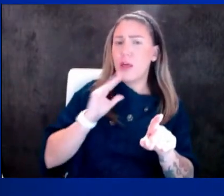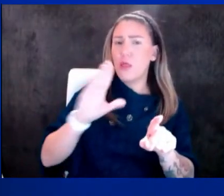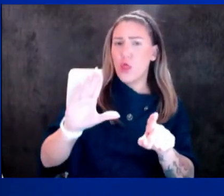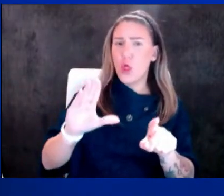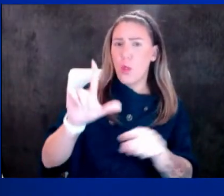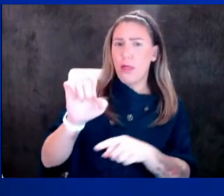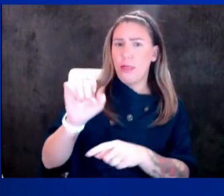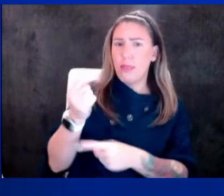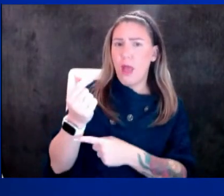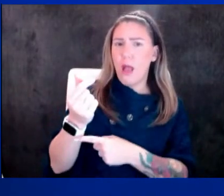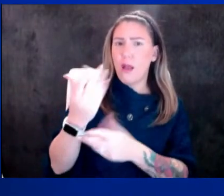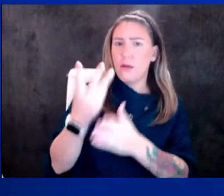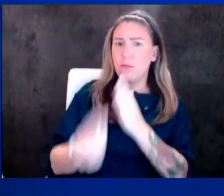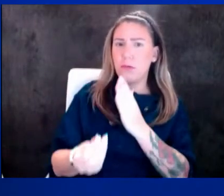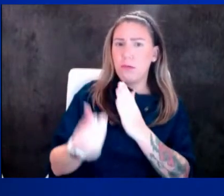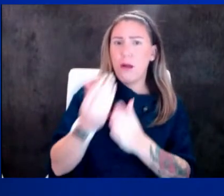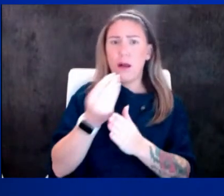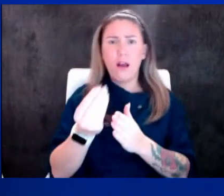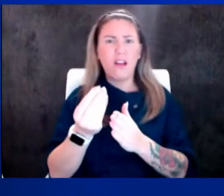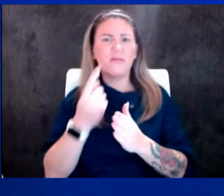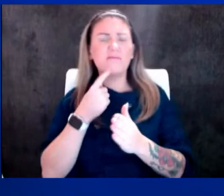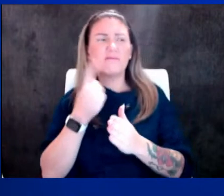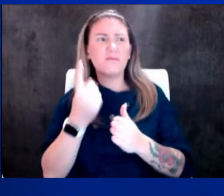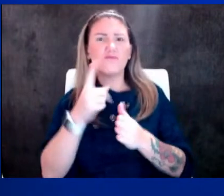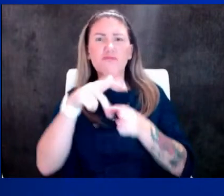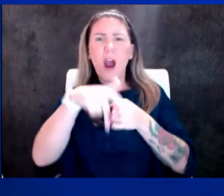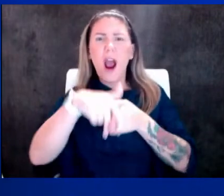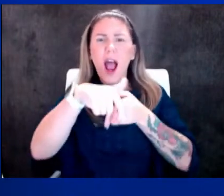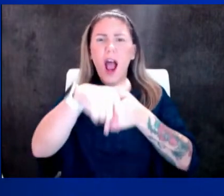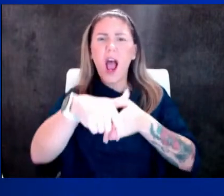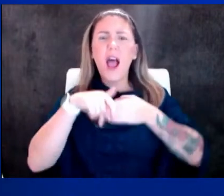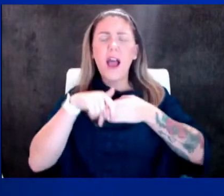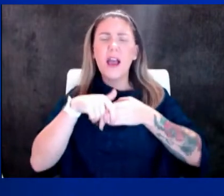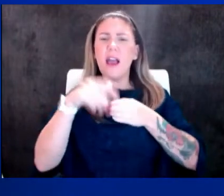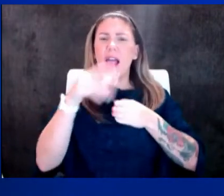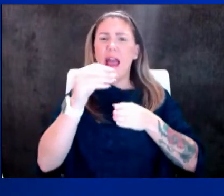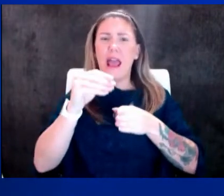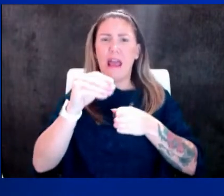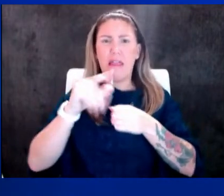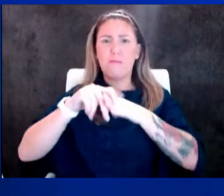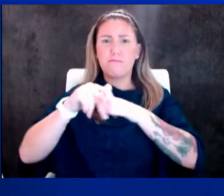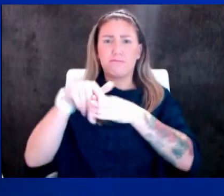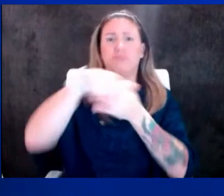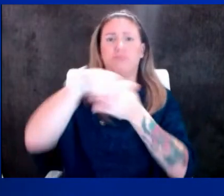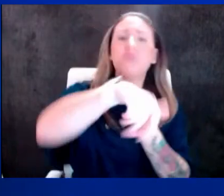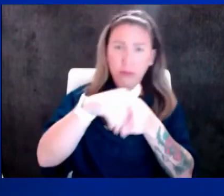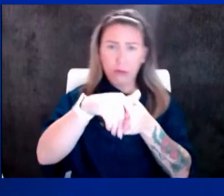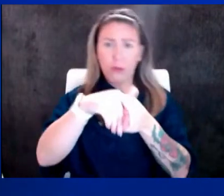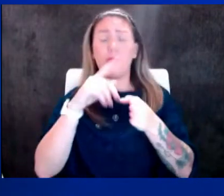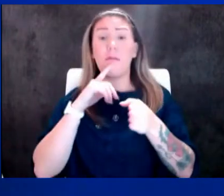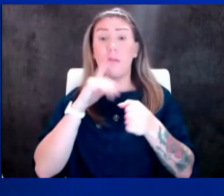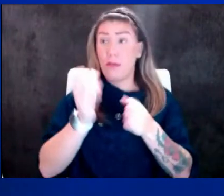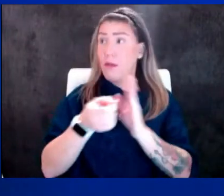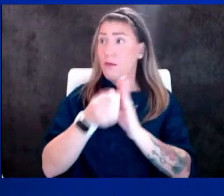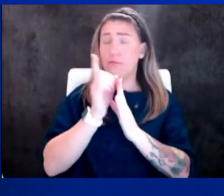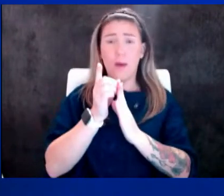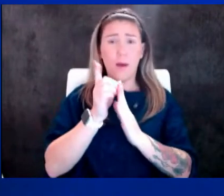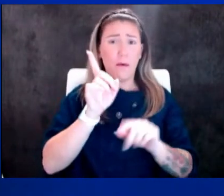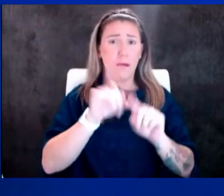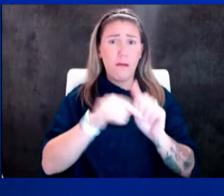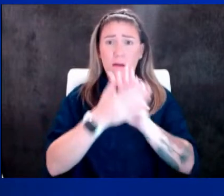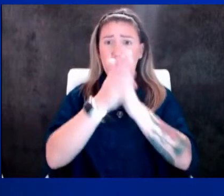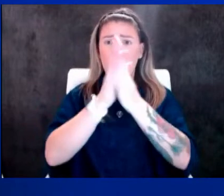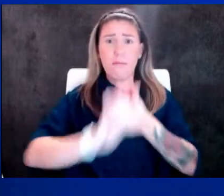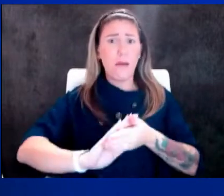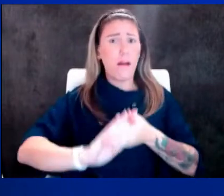lawnmower overturned, and it's one of those riding lawnmowers. And I will never forget that, because at that moment I said, I cannot be a pediatric